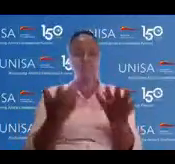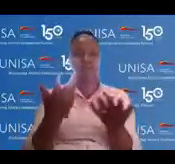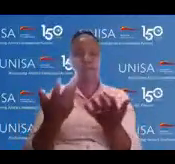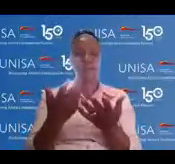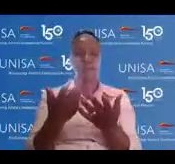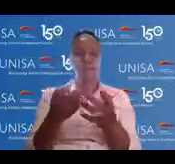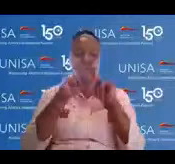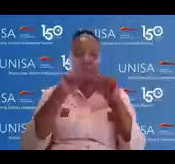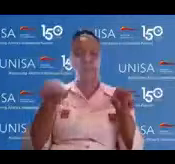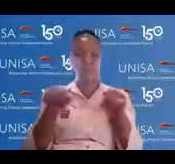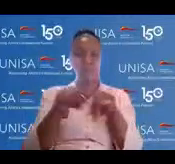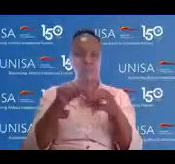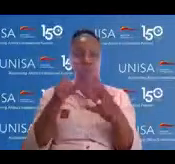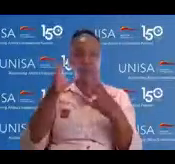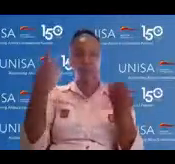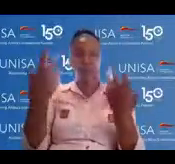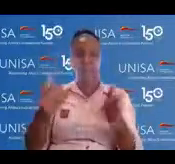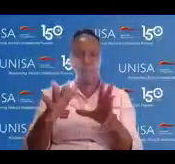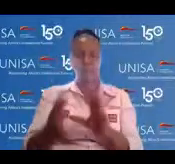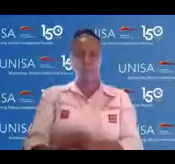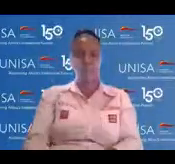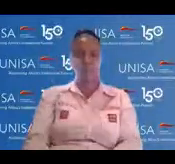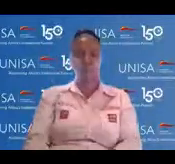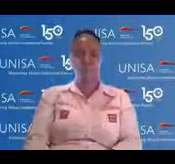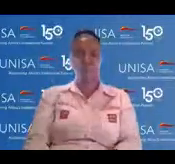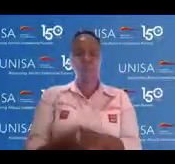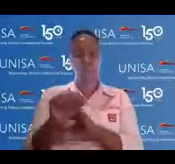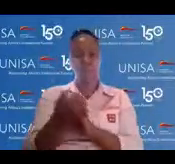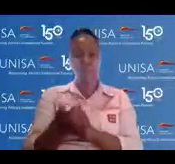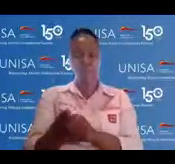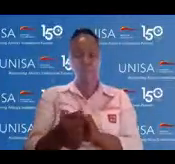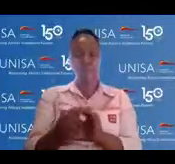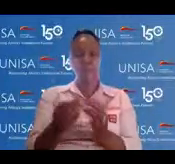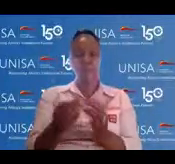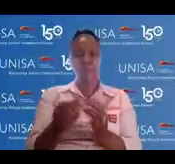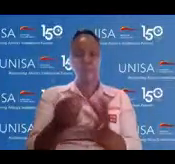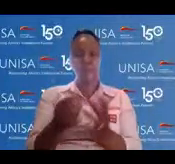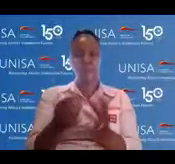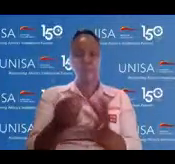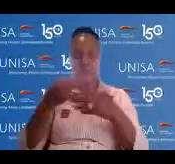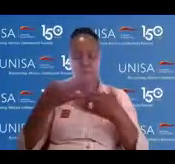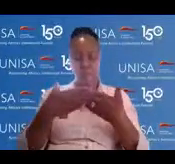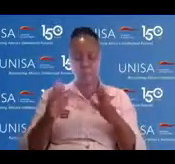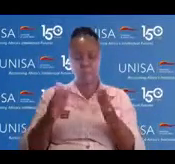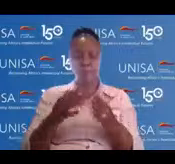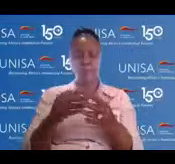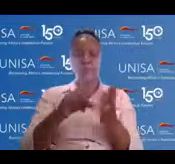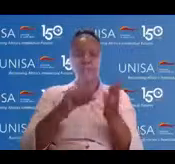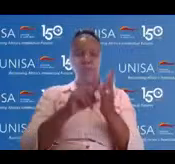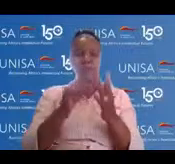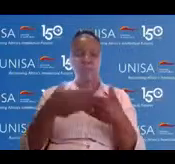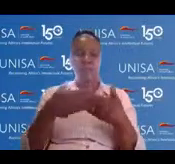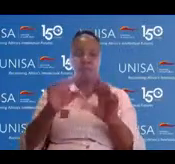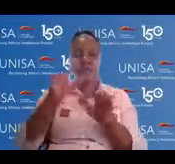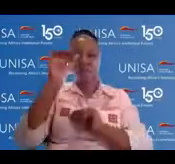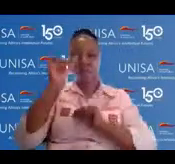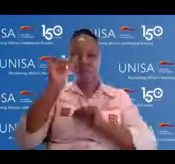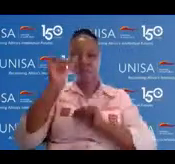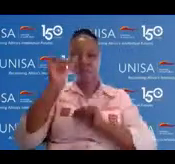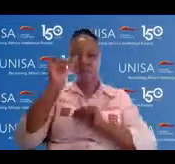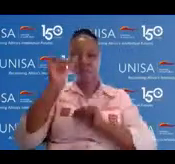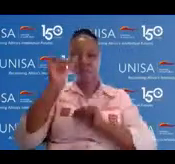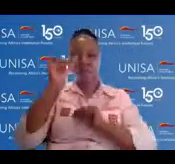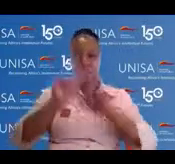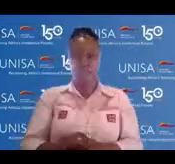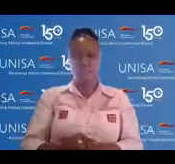selected. So now I go next, begin your assessment. So I'll click on start assessment. So this will give